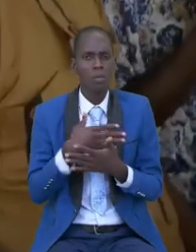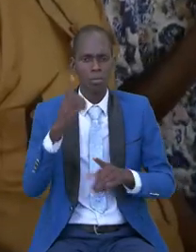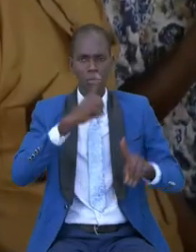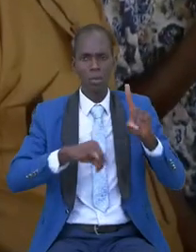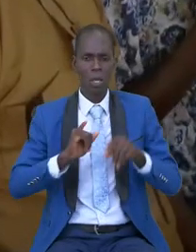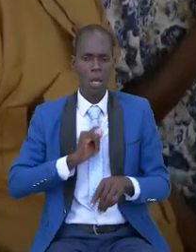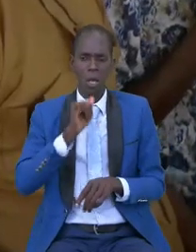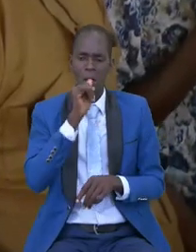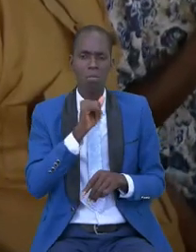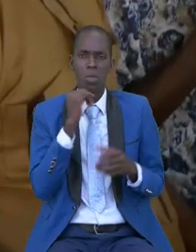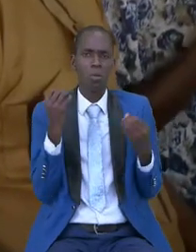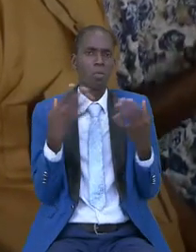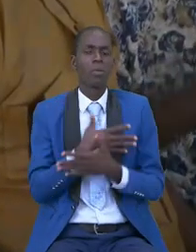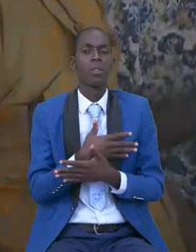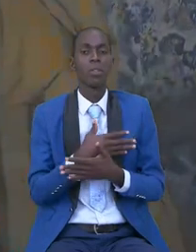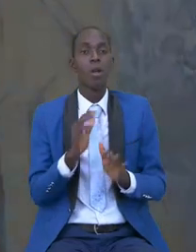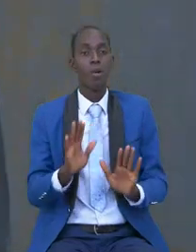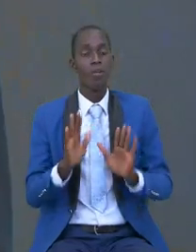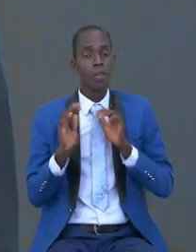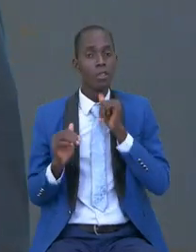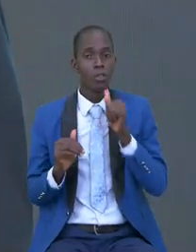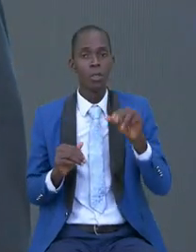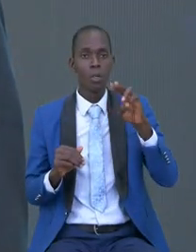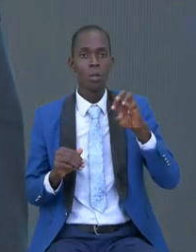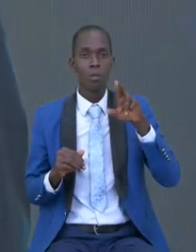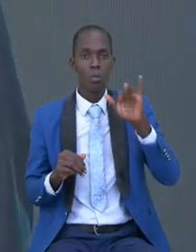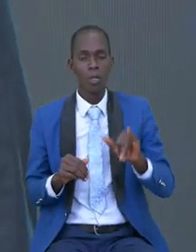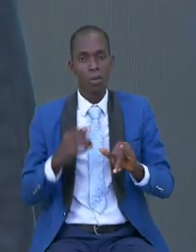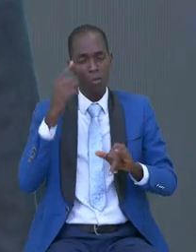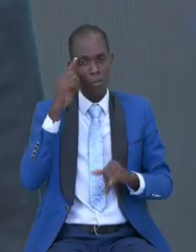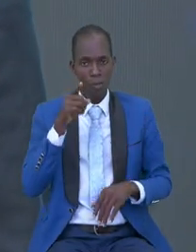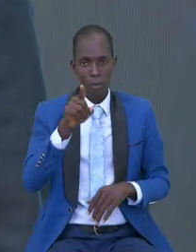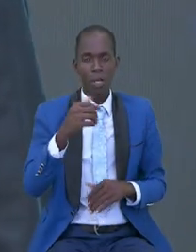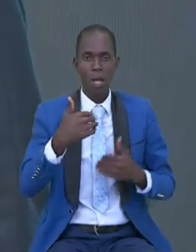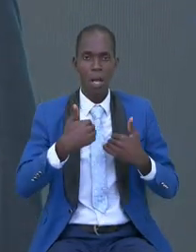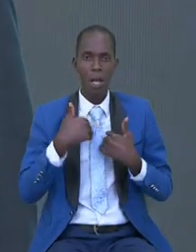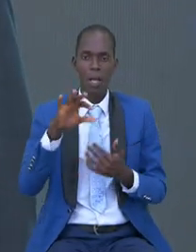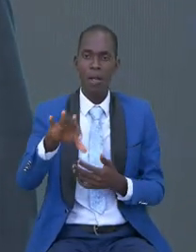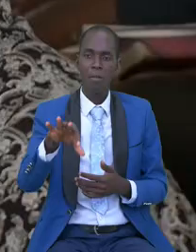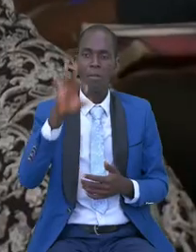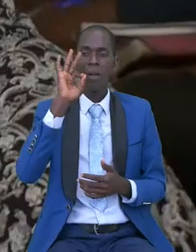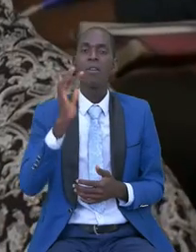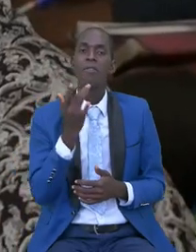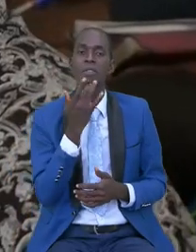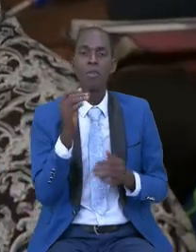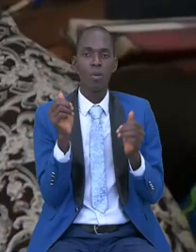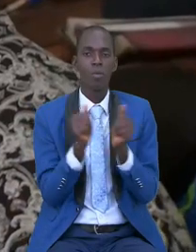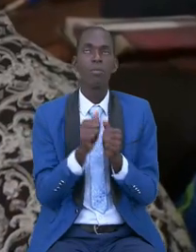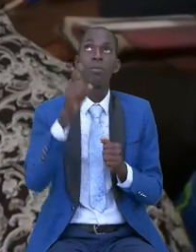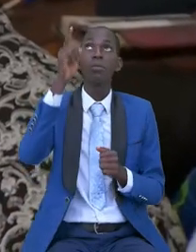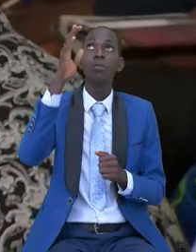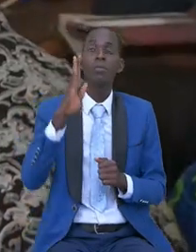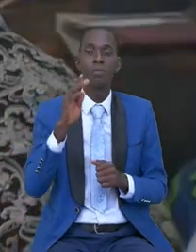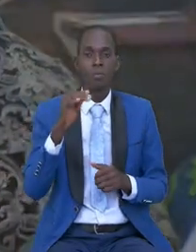Fear not, Mary, for thou hast found favor with God. Thou